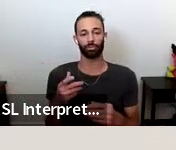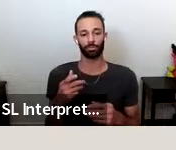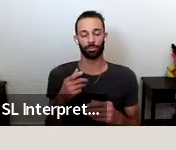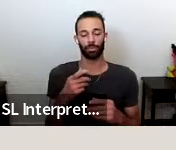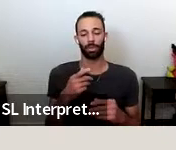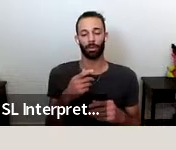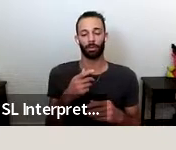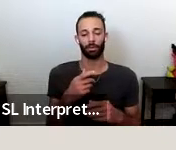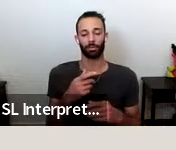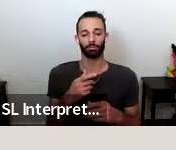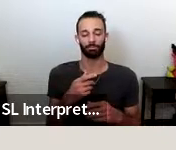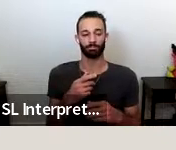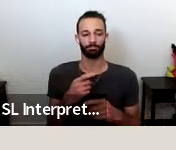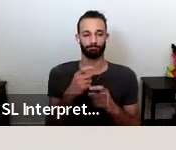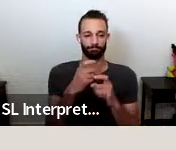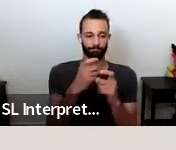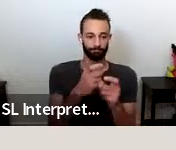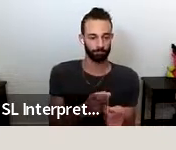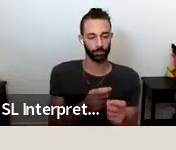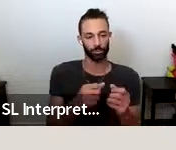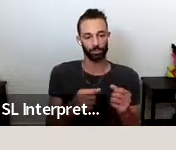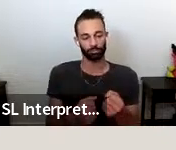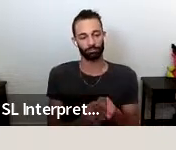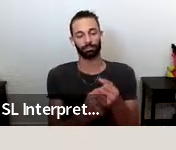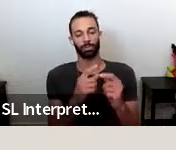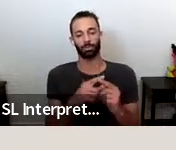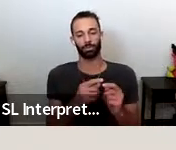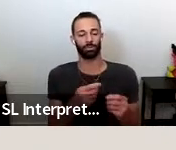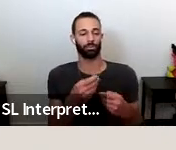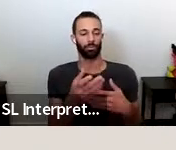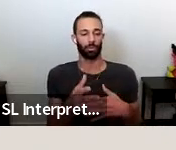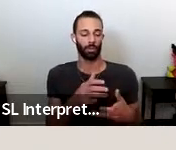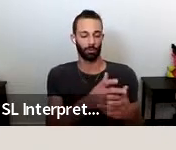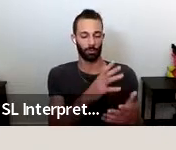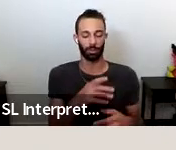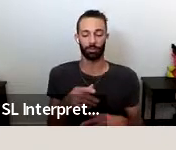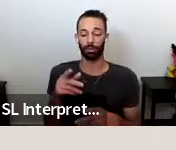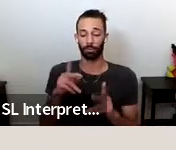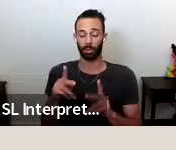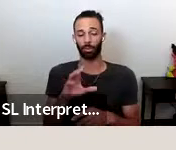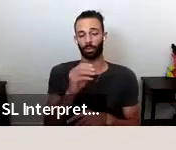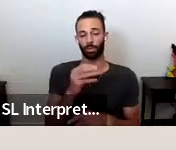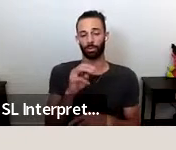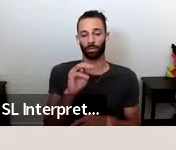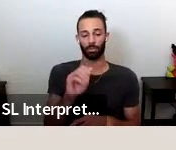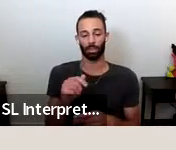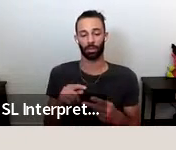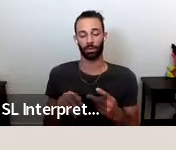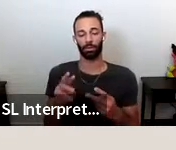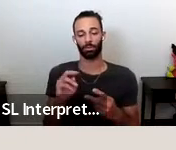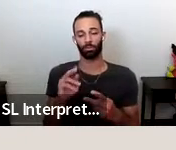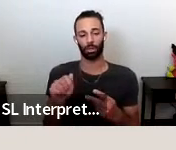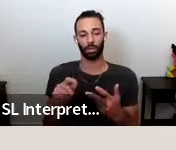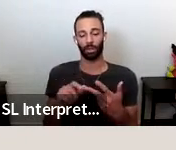These people included Chamba, Wola,